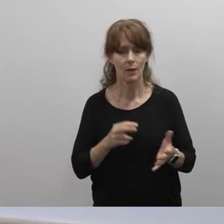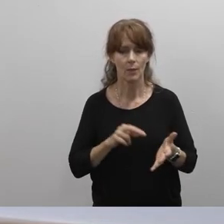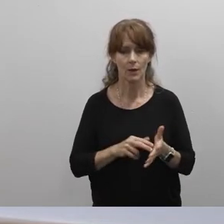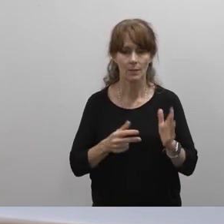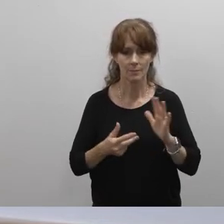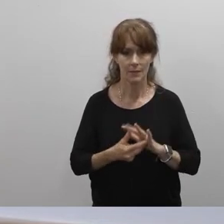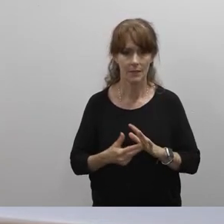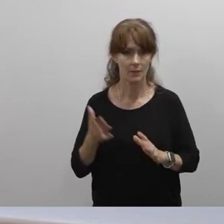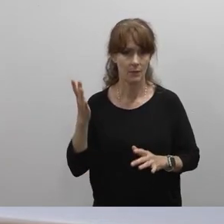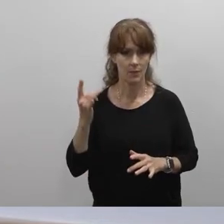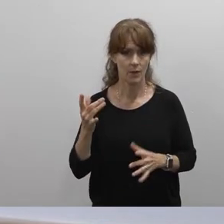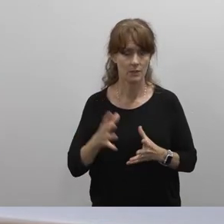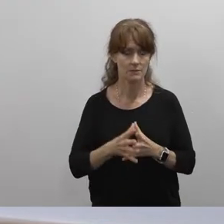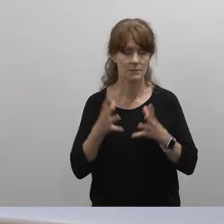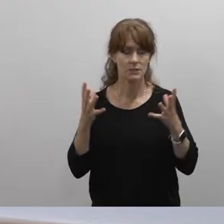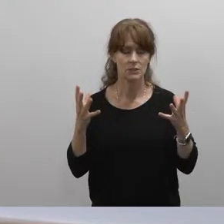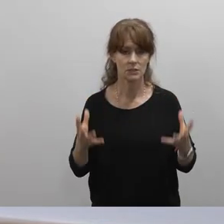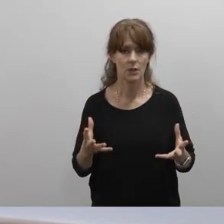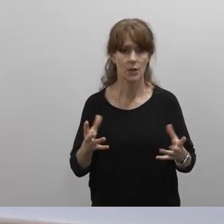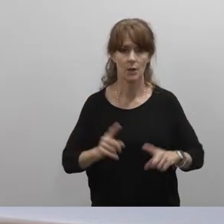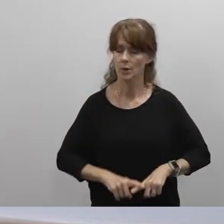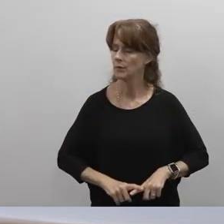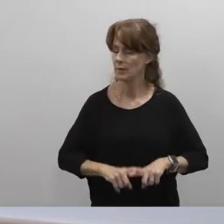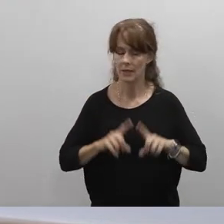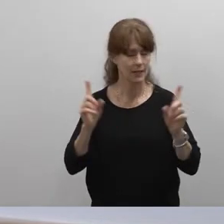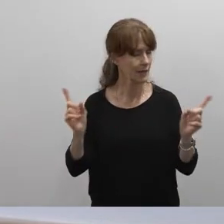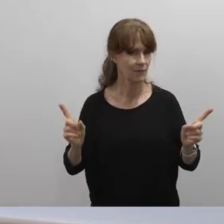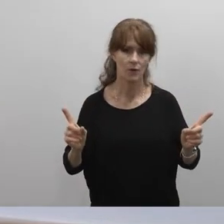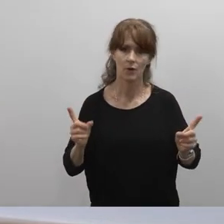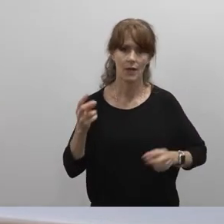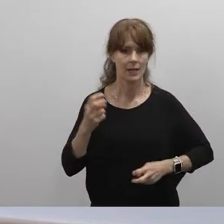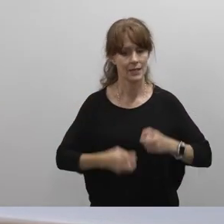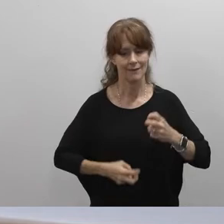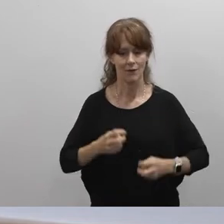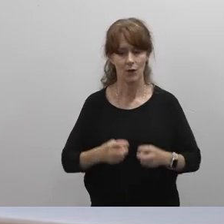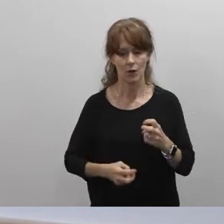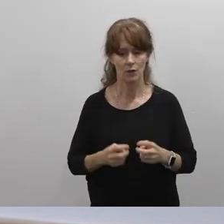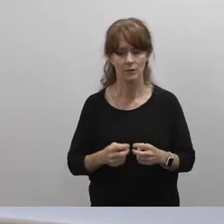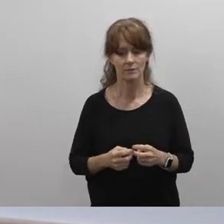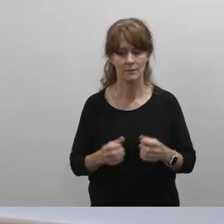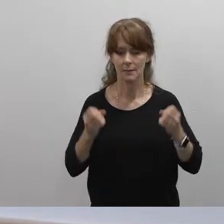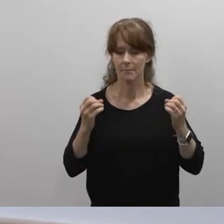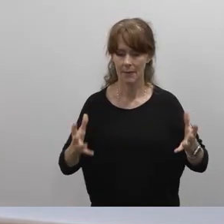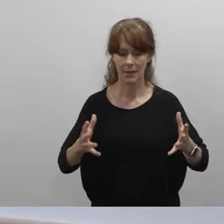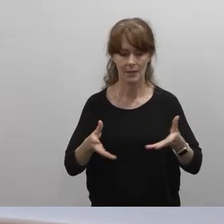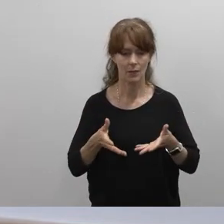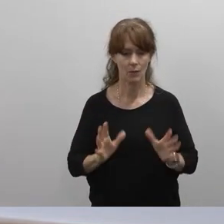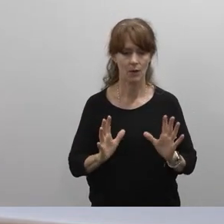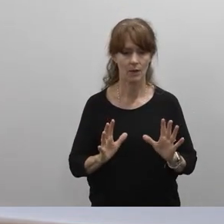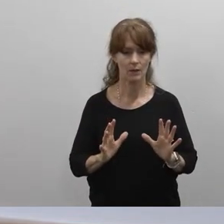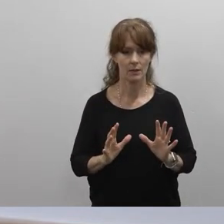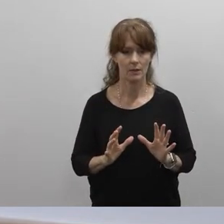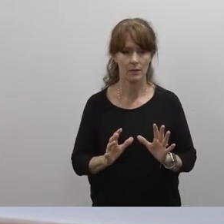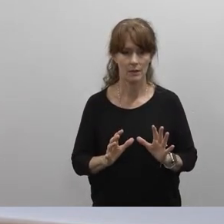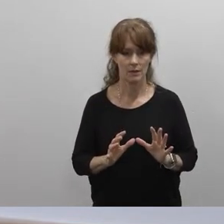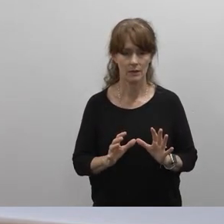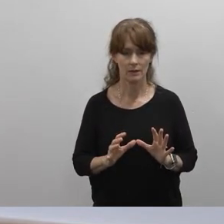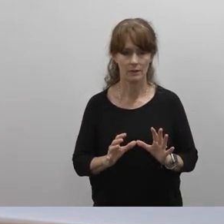means, because it's been so different and so difficult in so many ways, that I'm